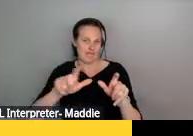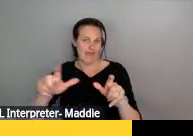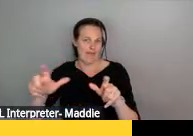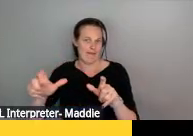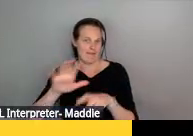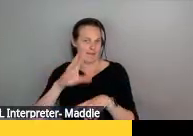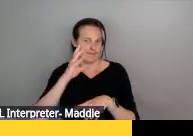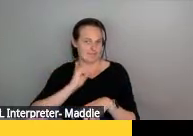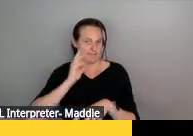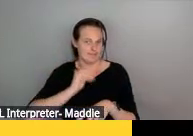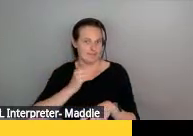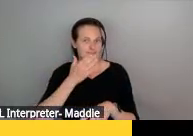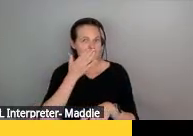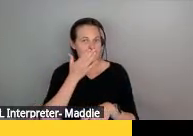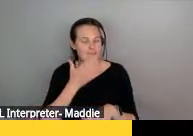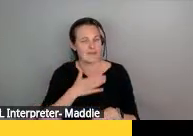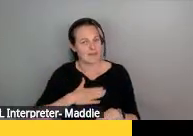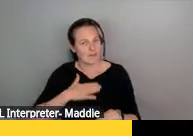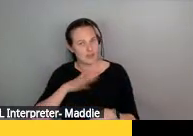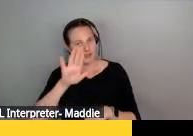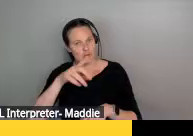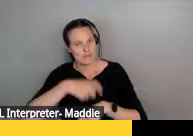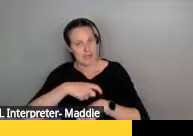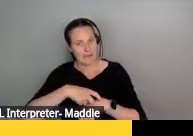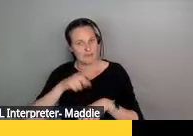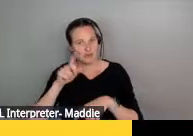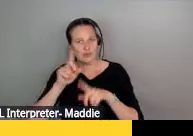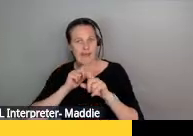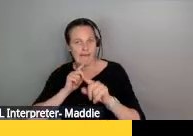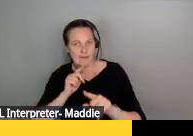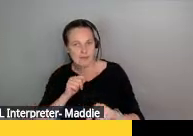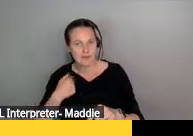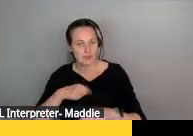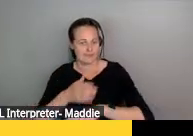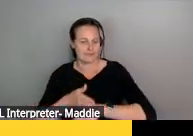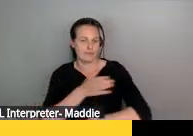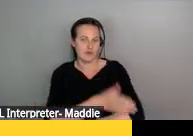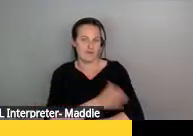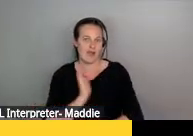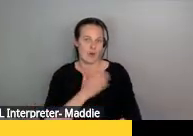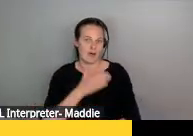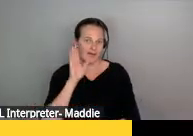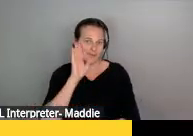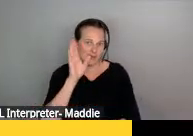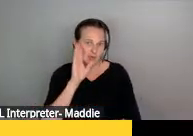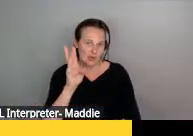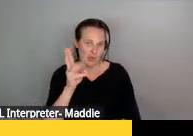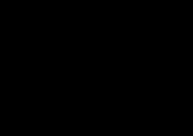minutes to fill that out because it will help us improve for our future webinars. Thanks so much.